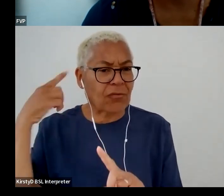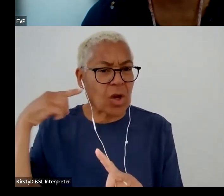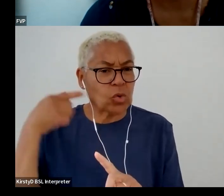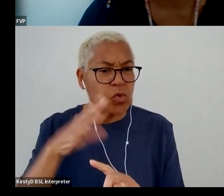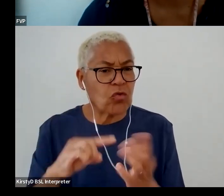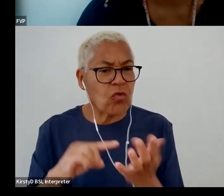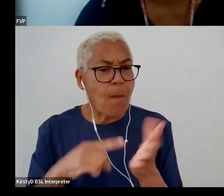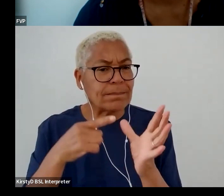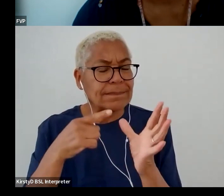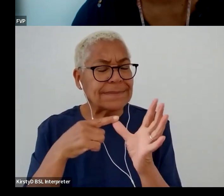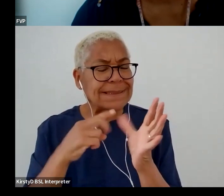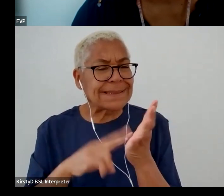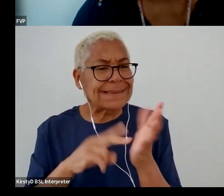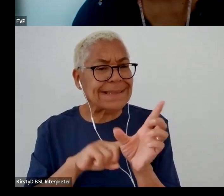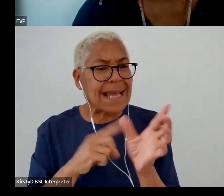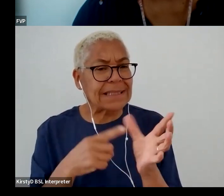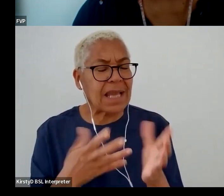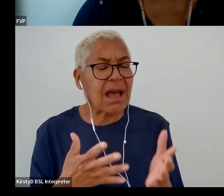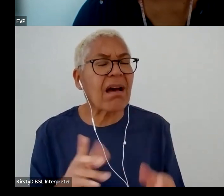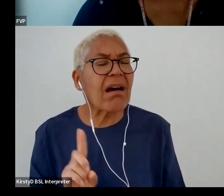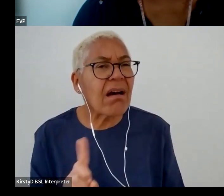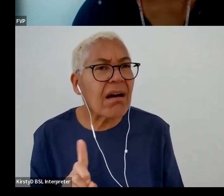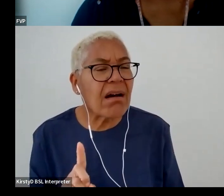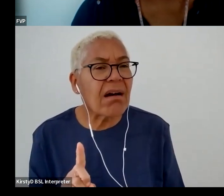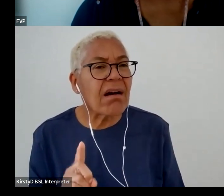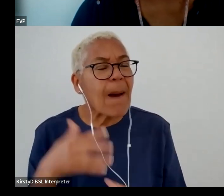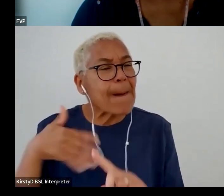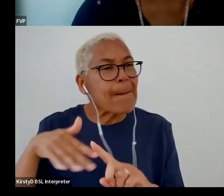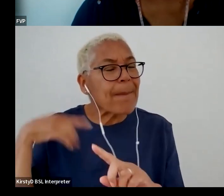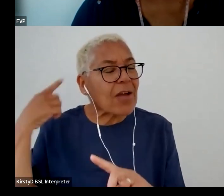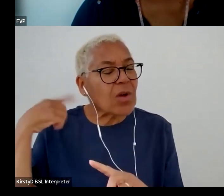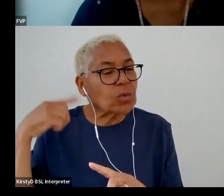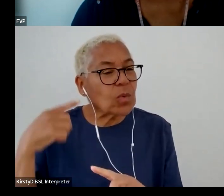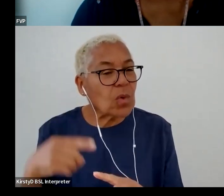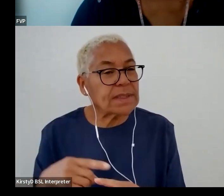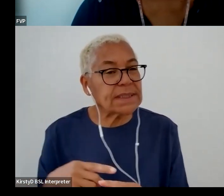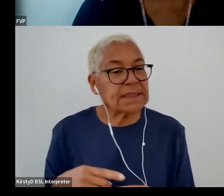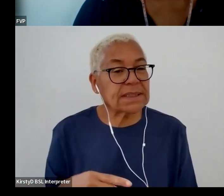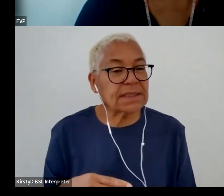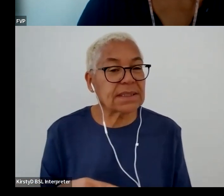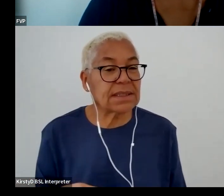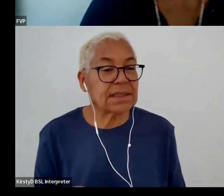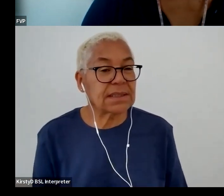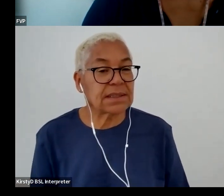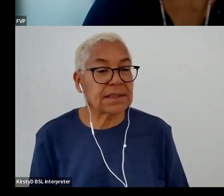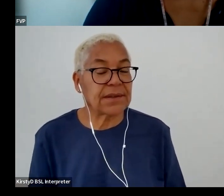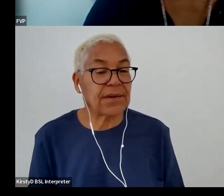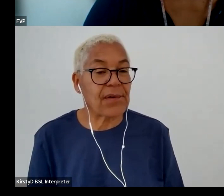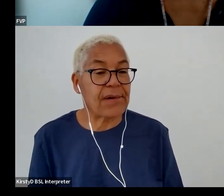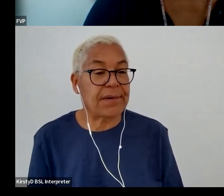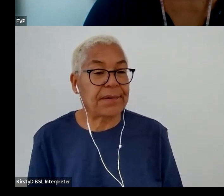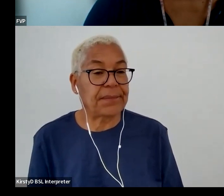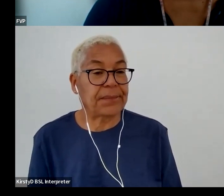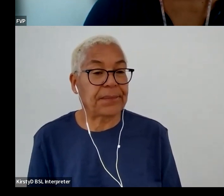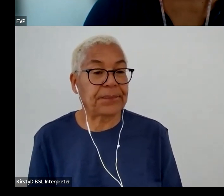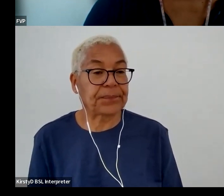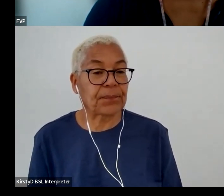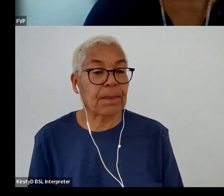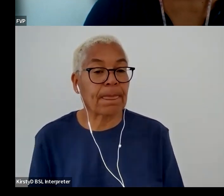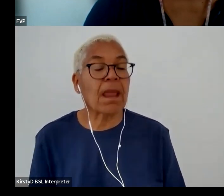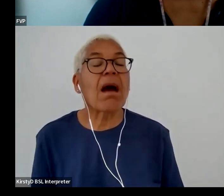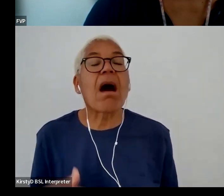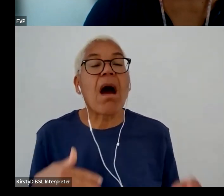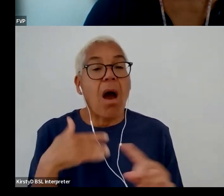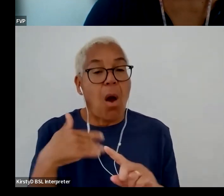Tanya. Sorry? Background noise. I think it's, I'll just let Laura in. Oh, background